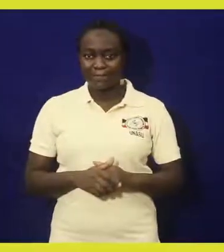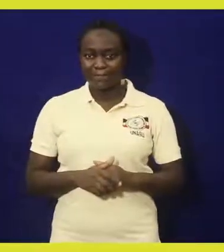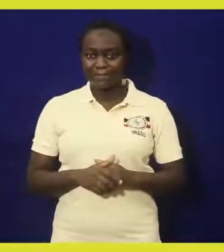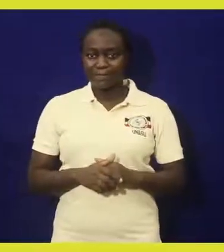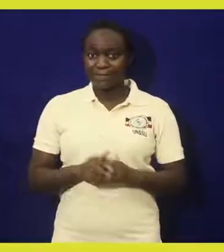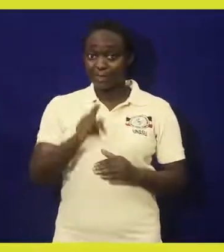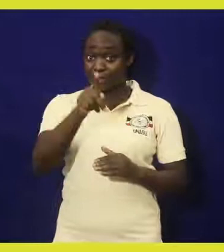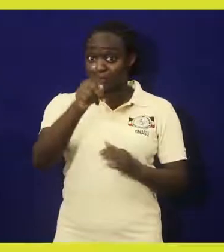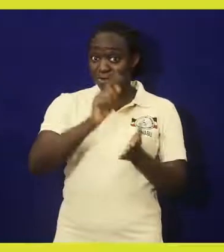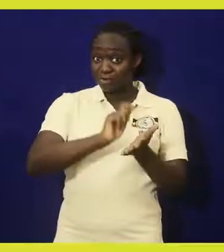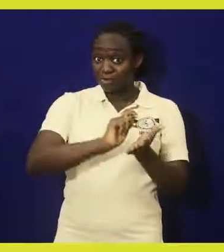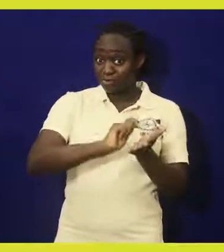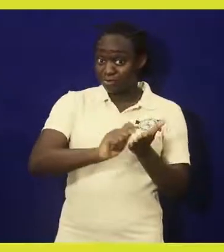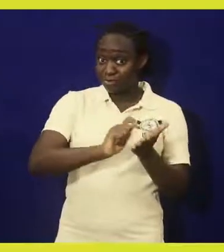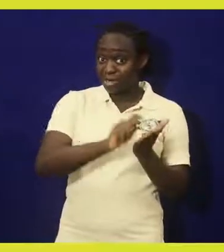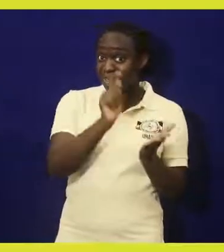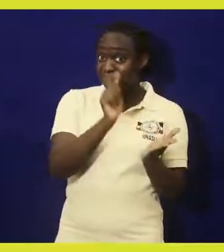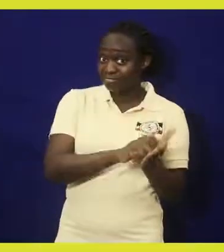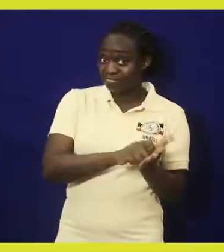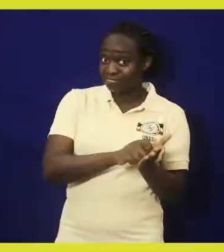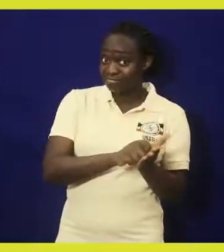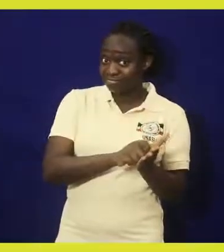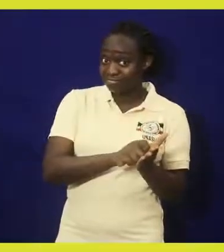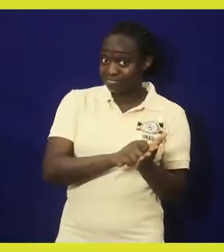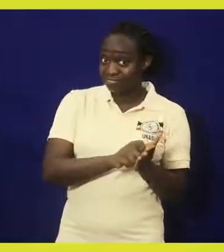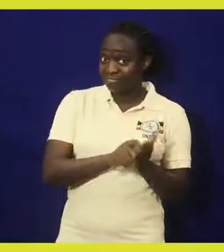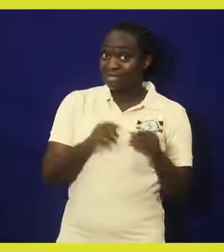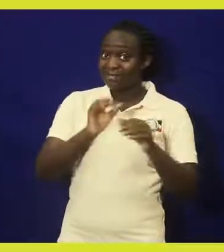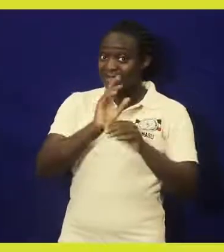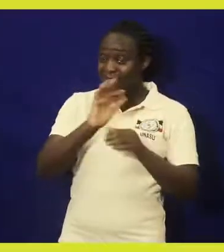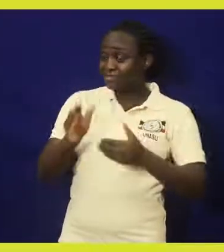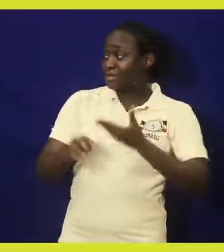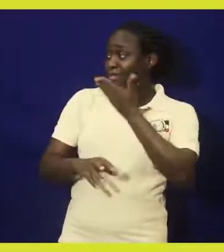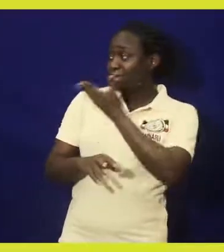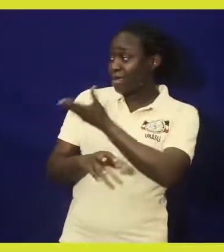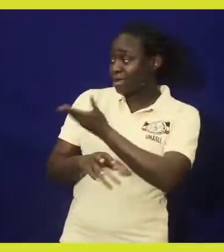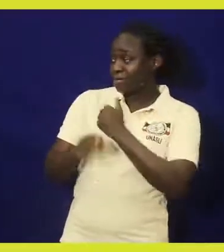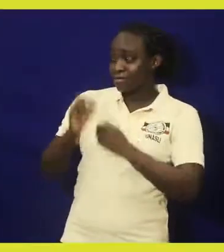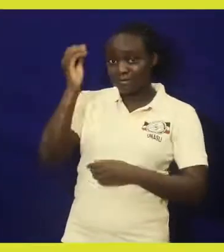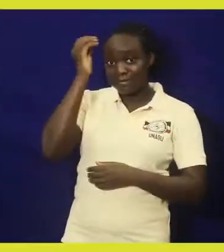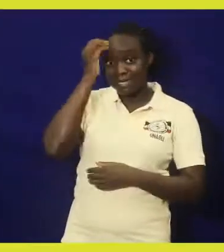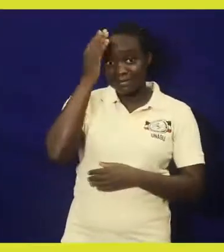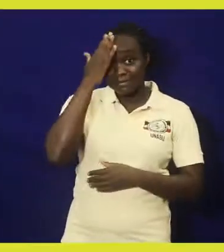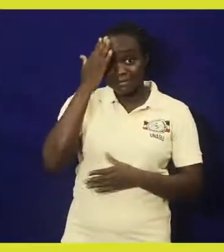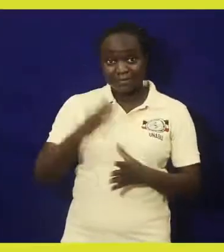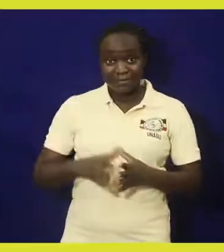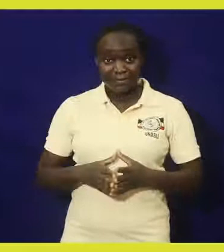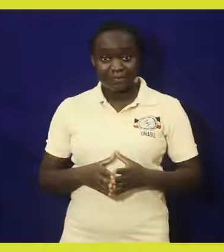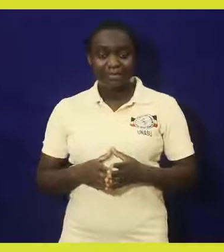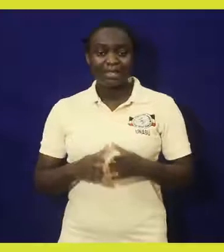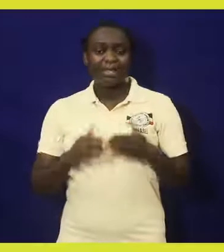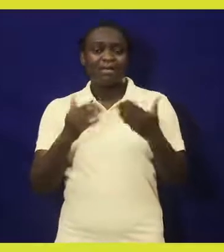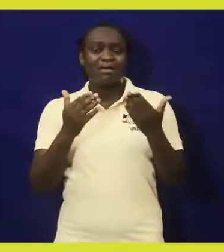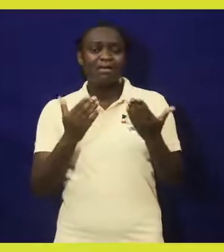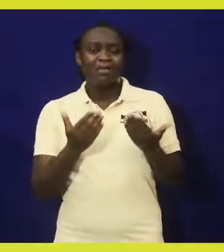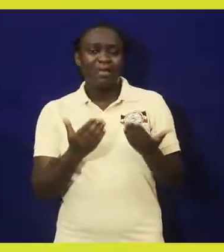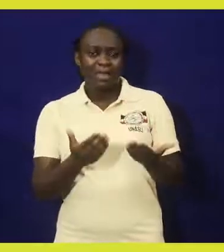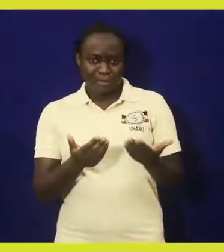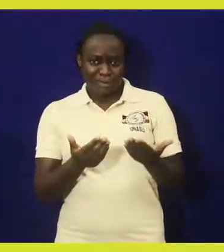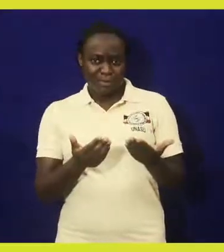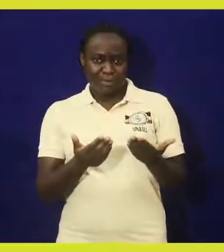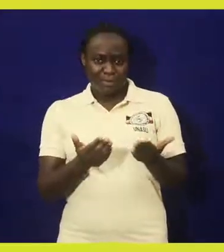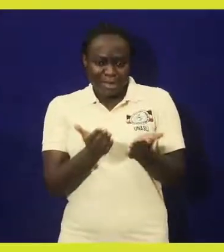Take note of the spelling on the screen. You can now name the three parts